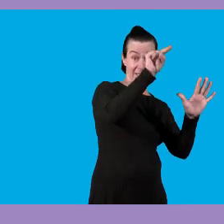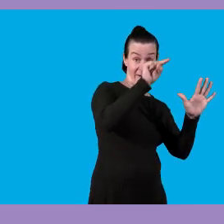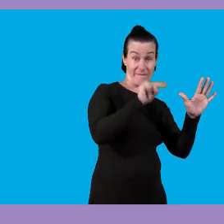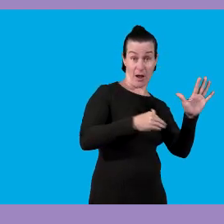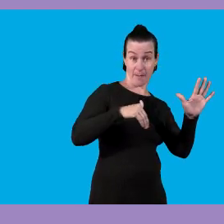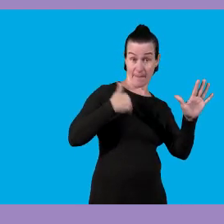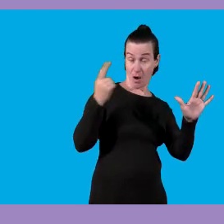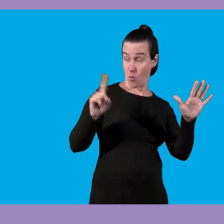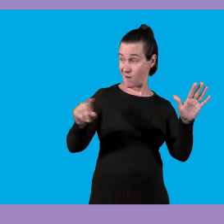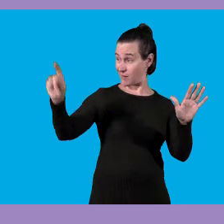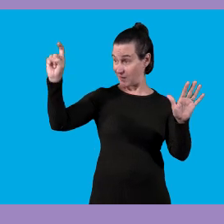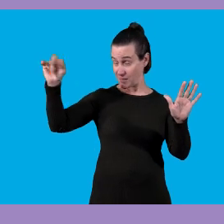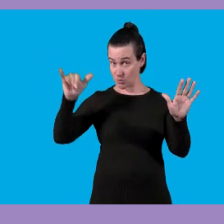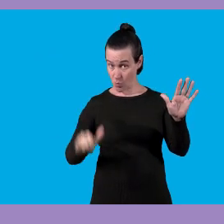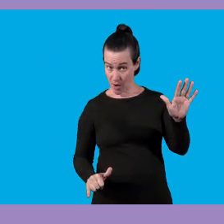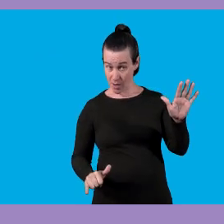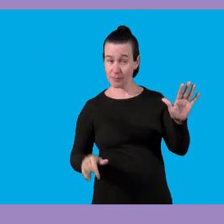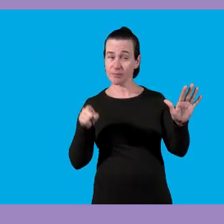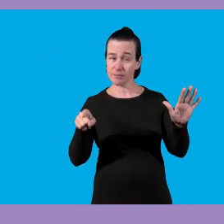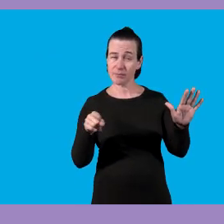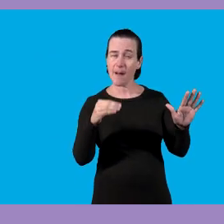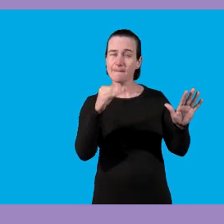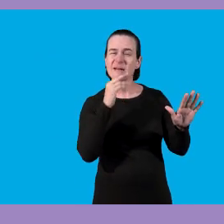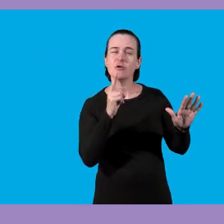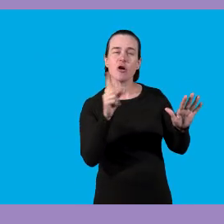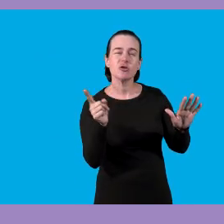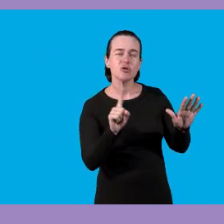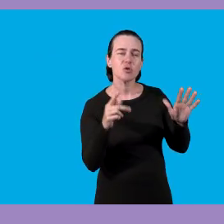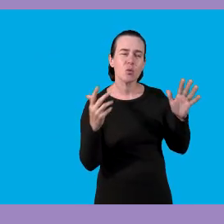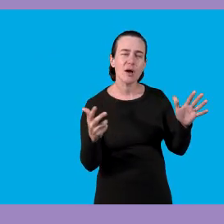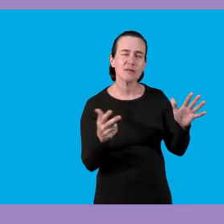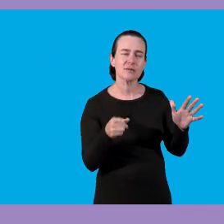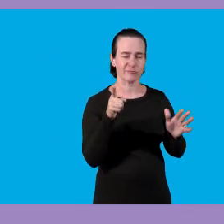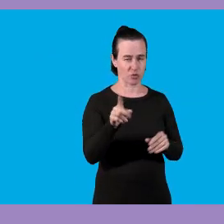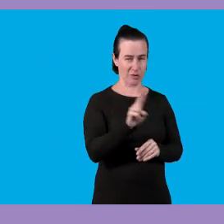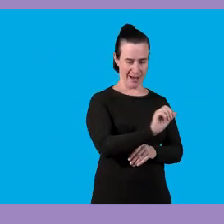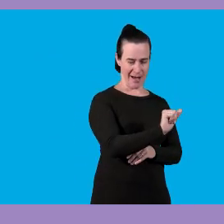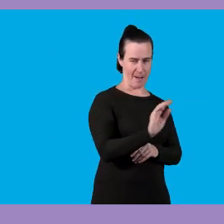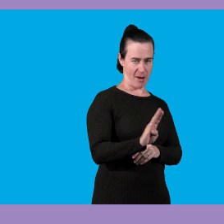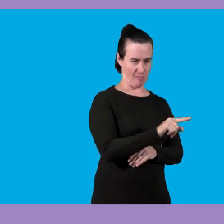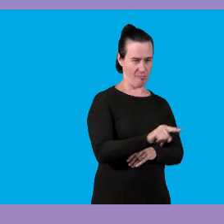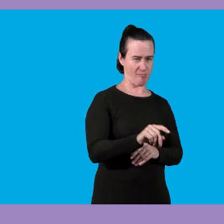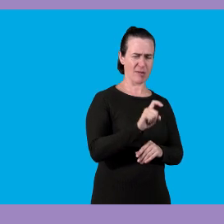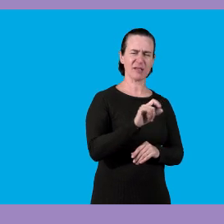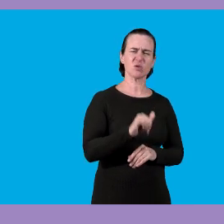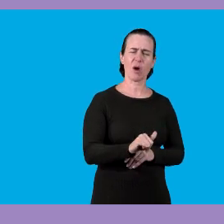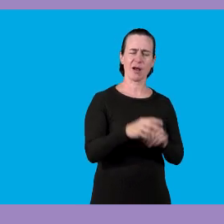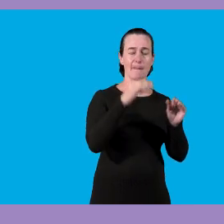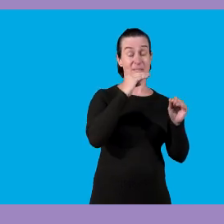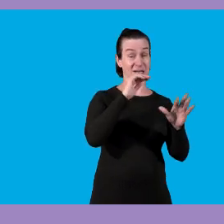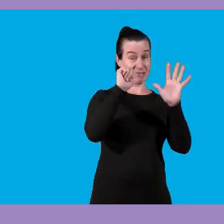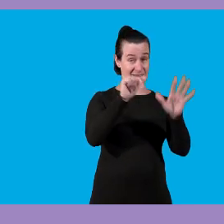XY, there's side AB, it gives us 6, and it's divided by side XY, which